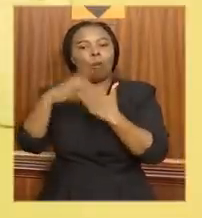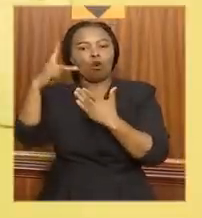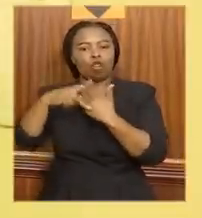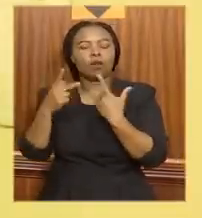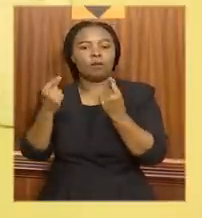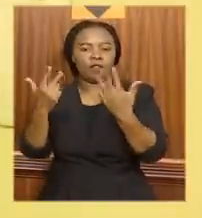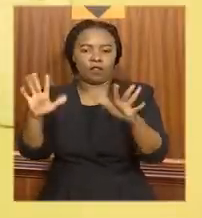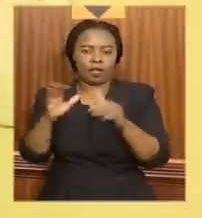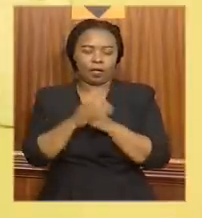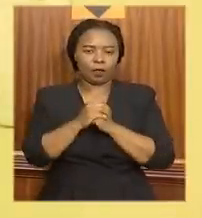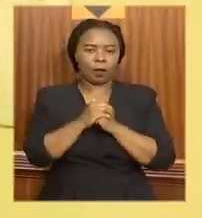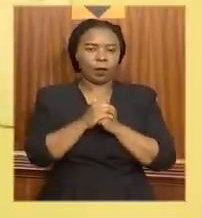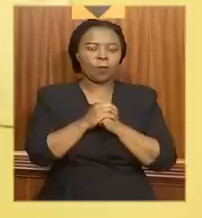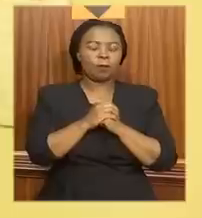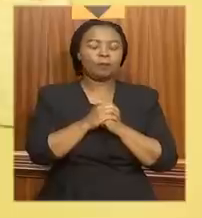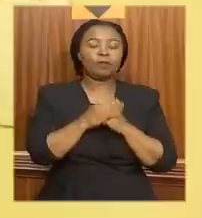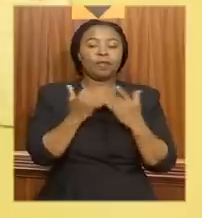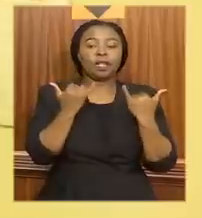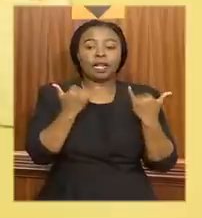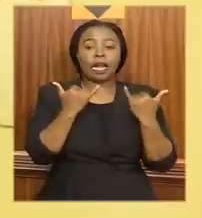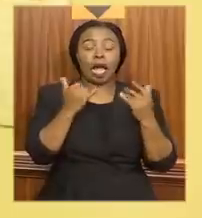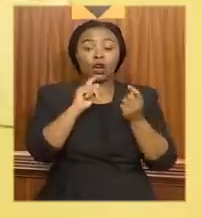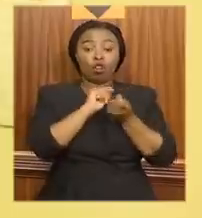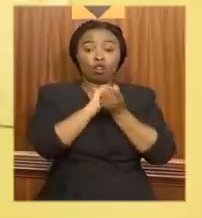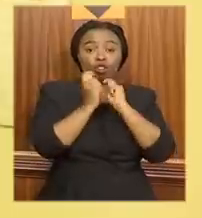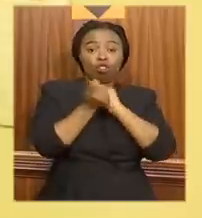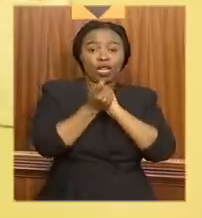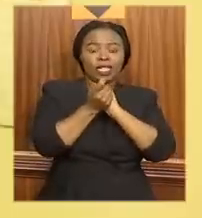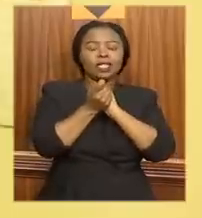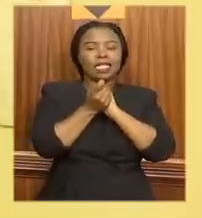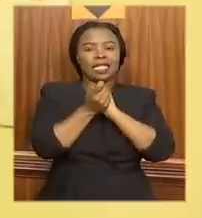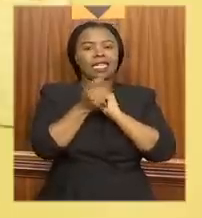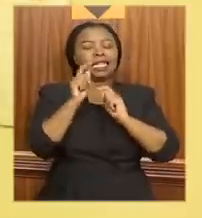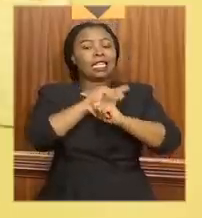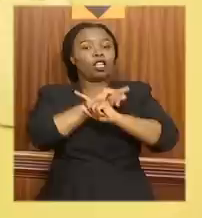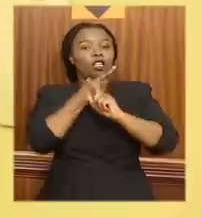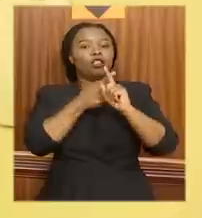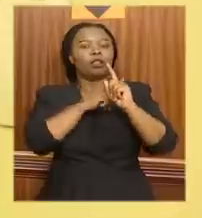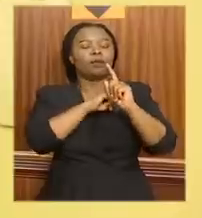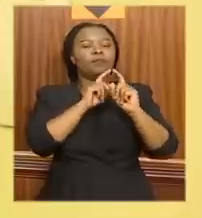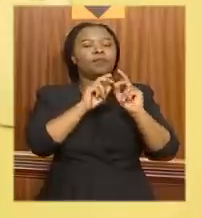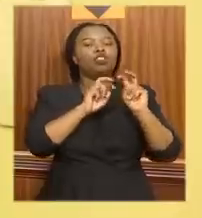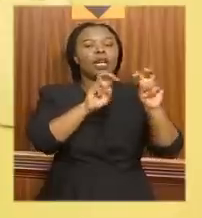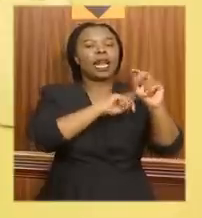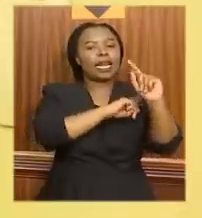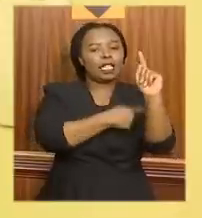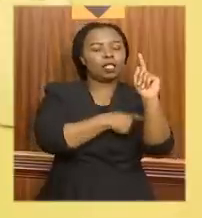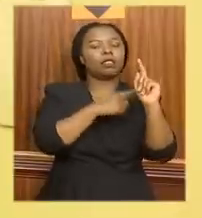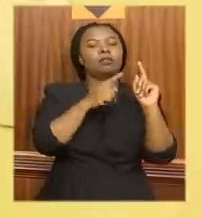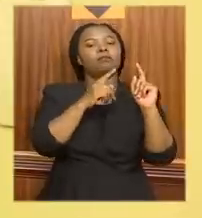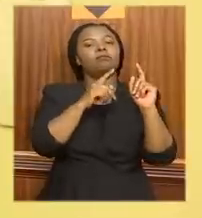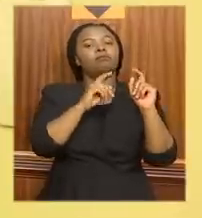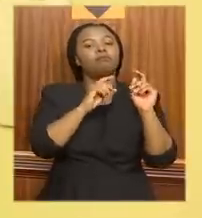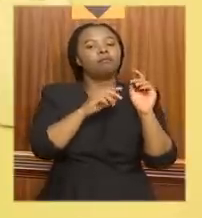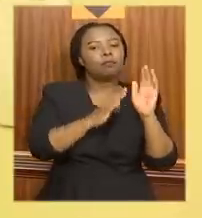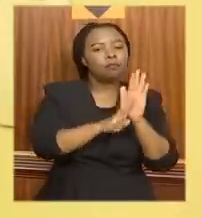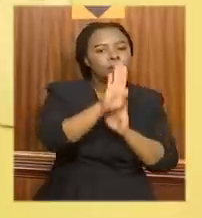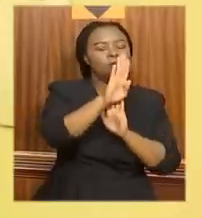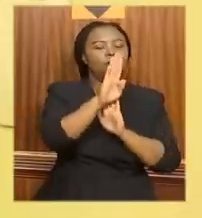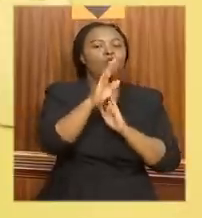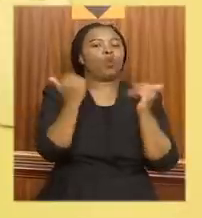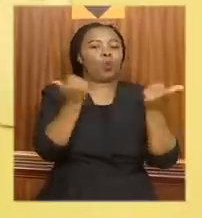have fundamentally changed the generation landscape. Following the success of this